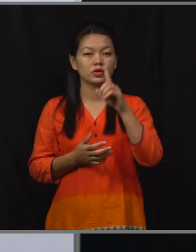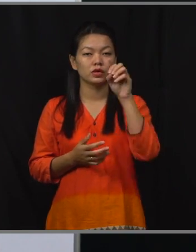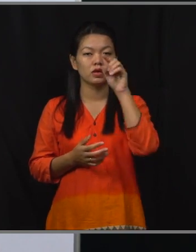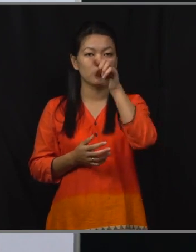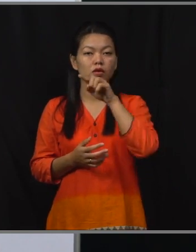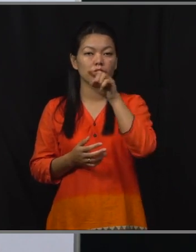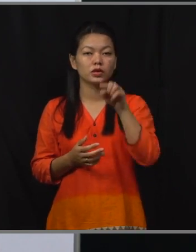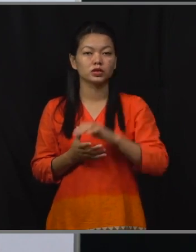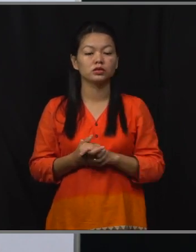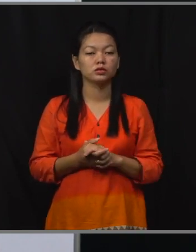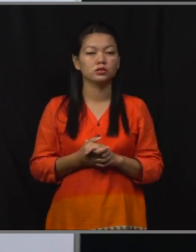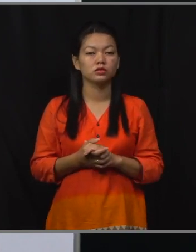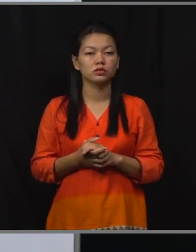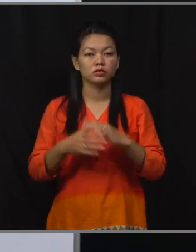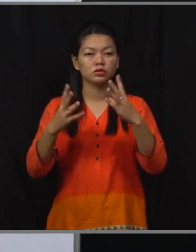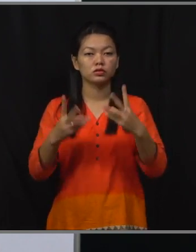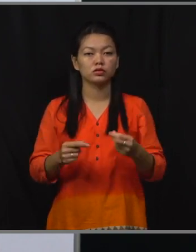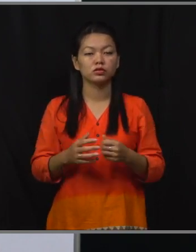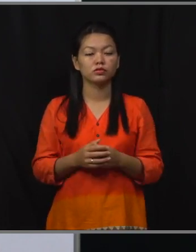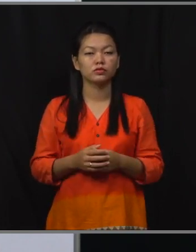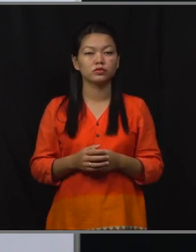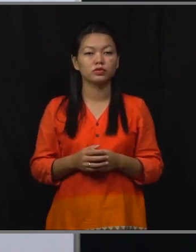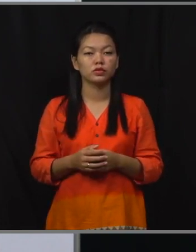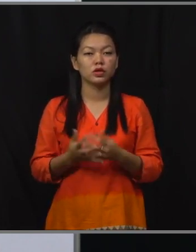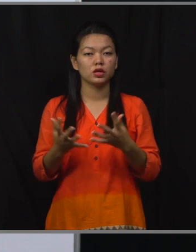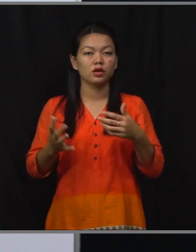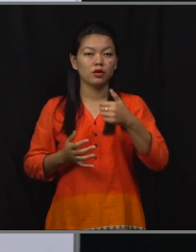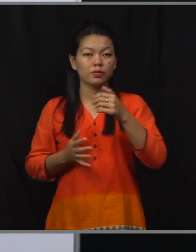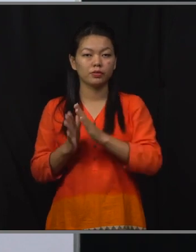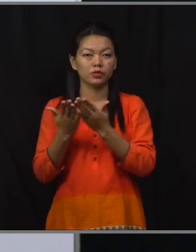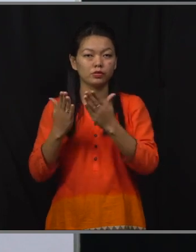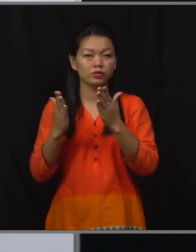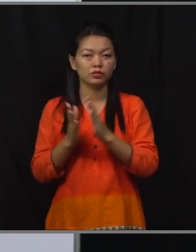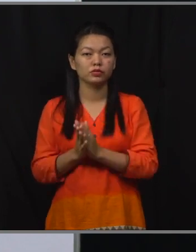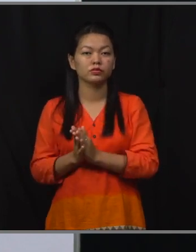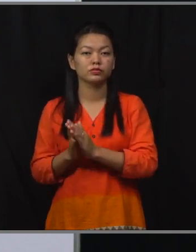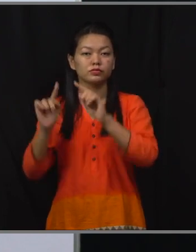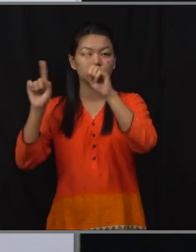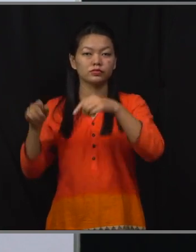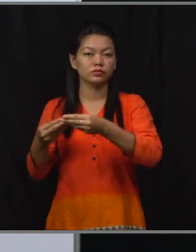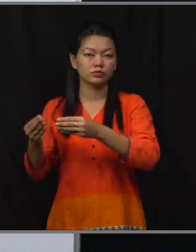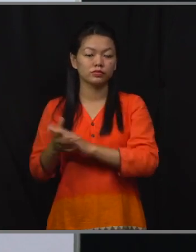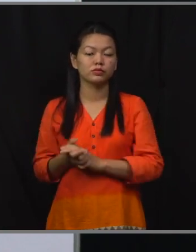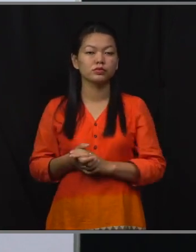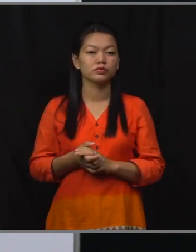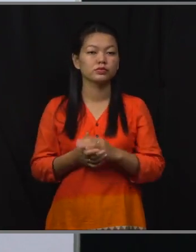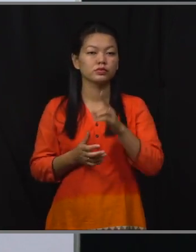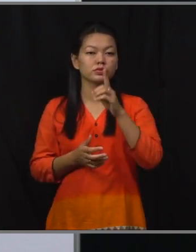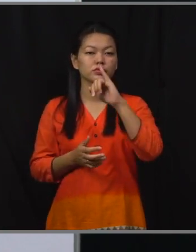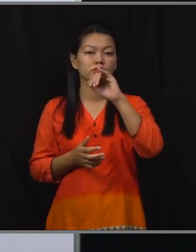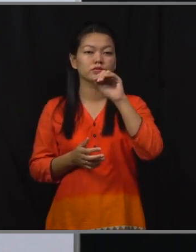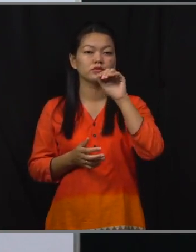including purchases. Stock of stationery at the beginning and at the end of the year was rupees